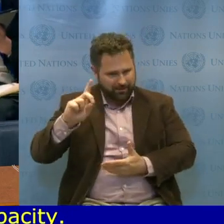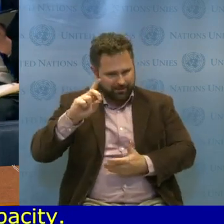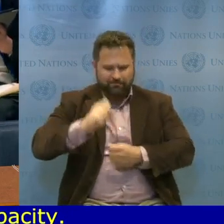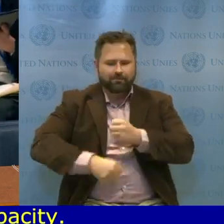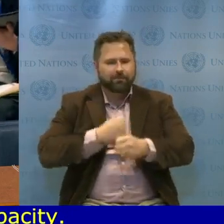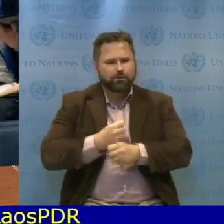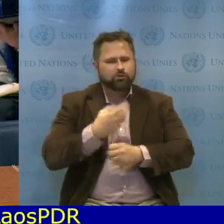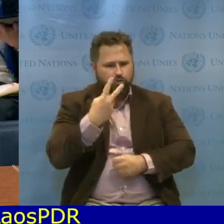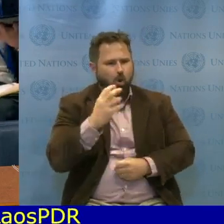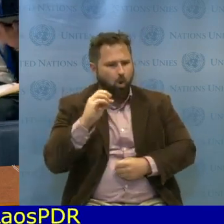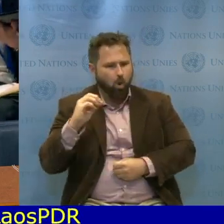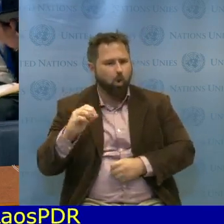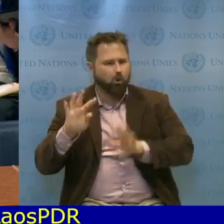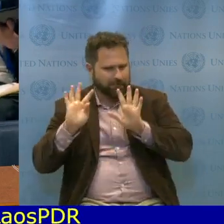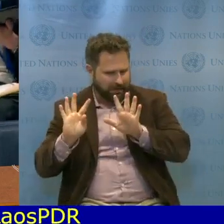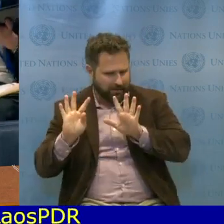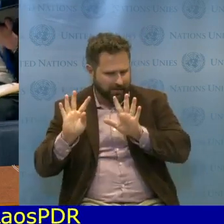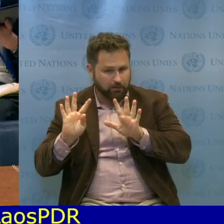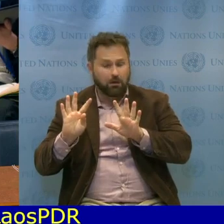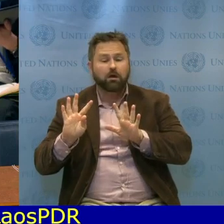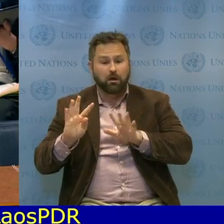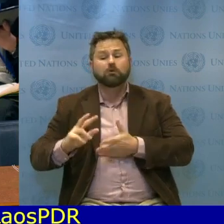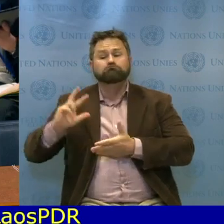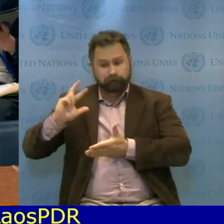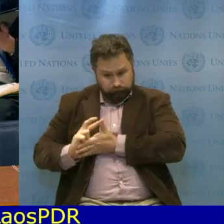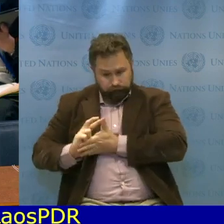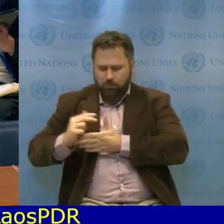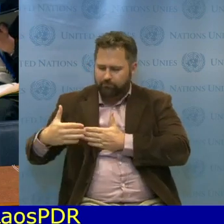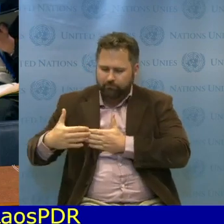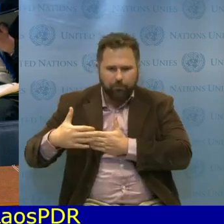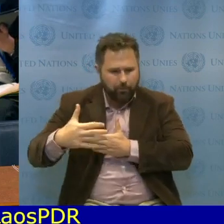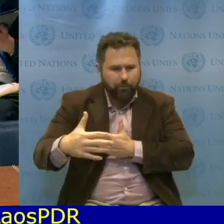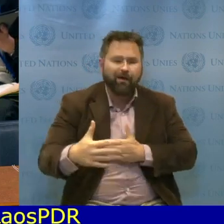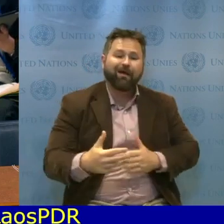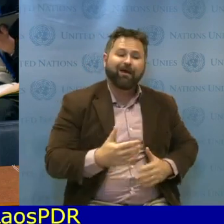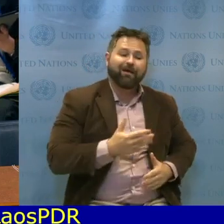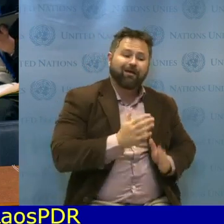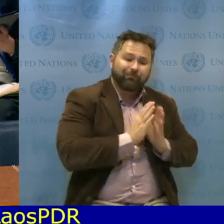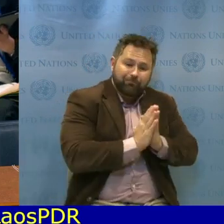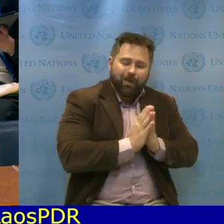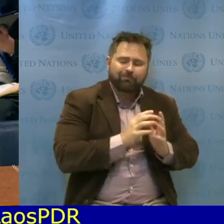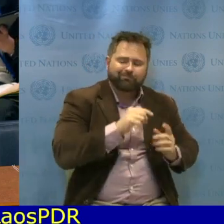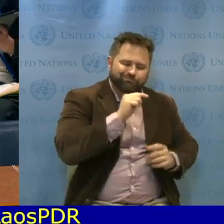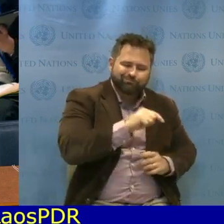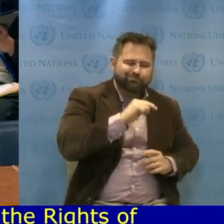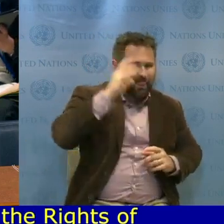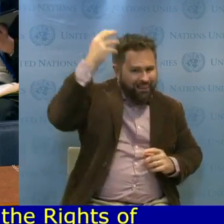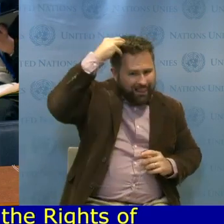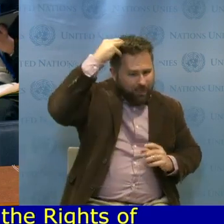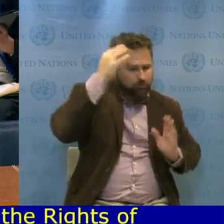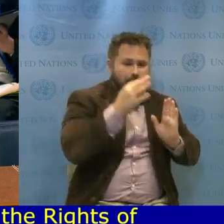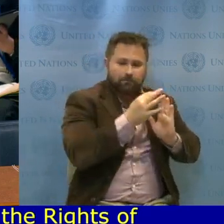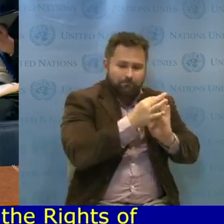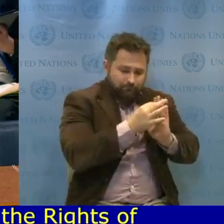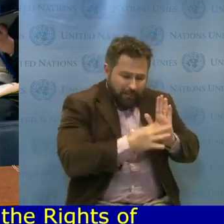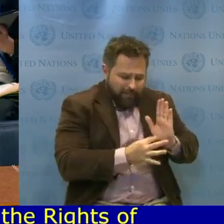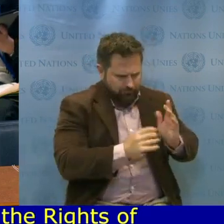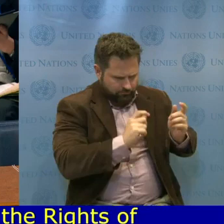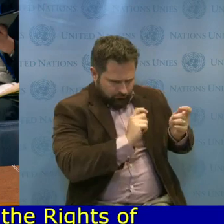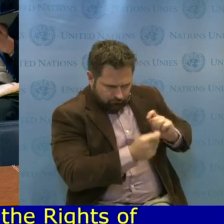then, policies have been implemented, resulting in the enactment of the legislation related to